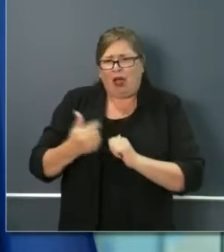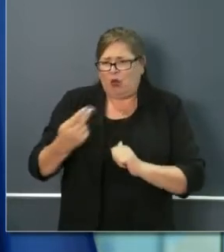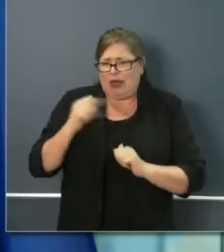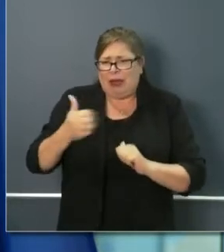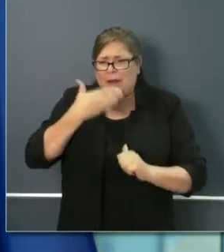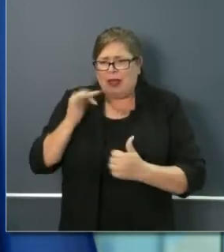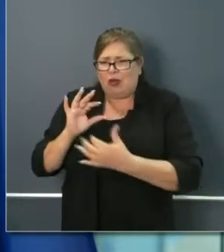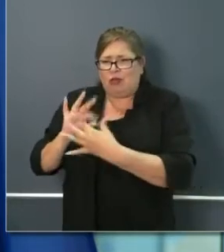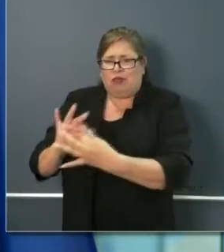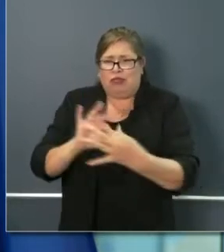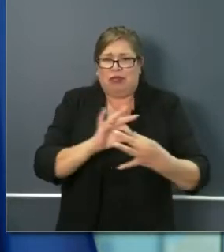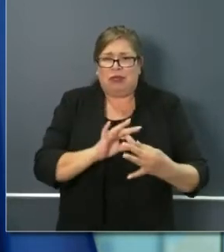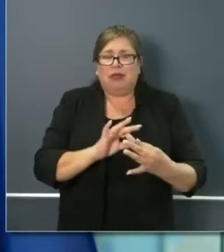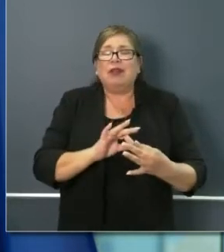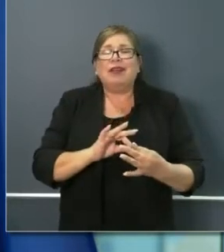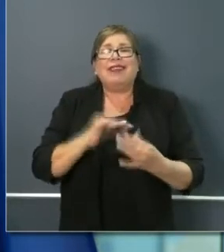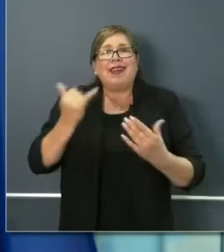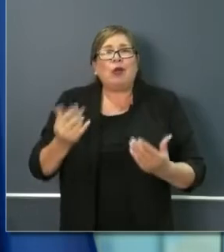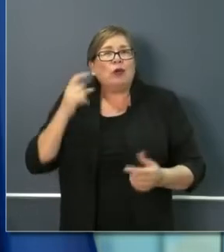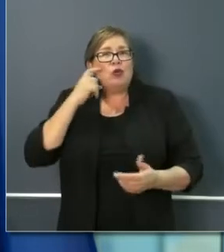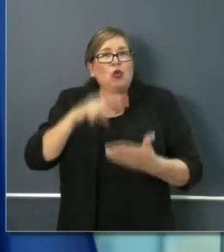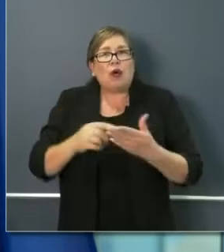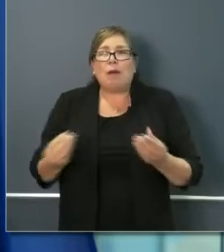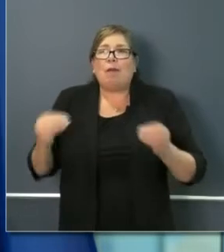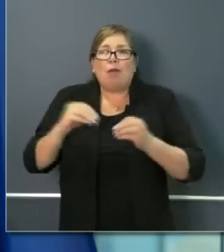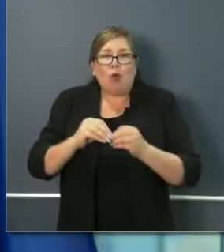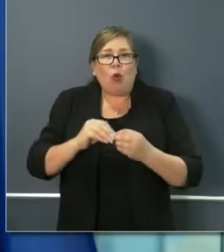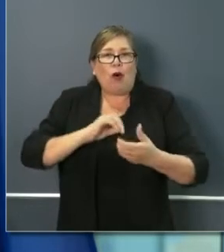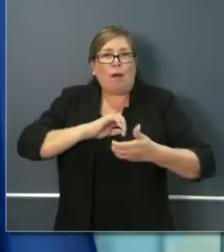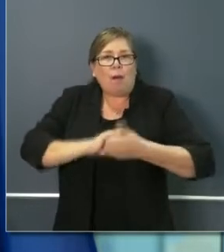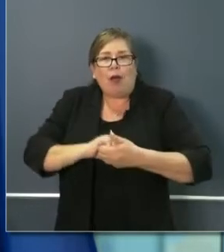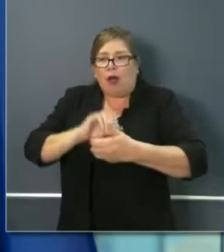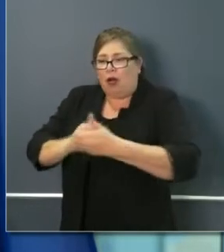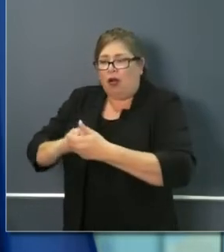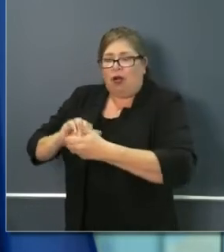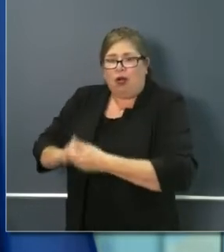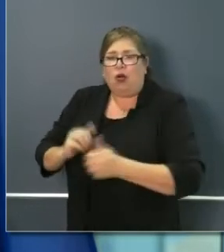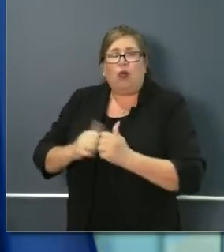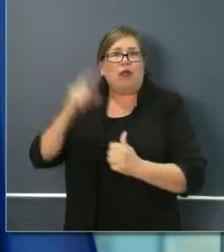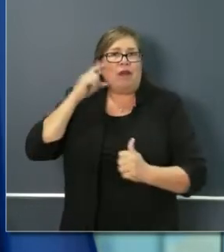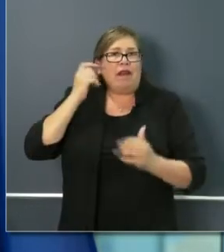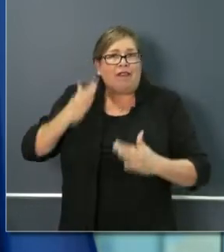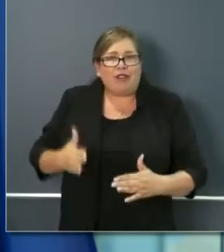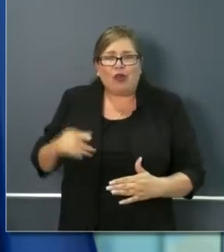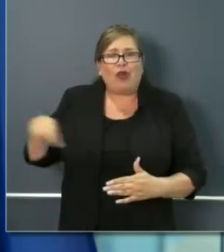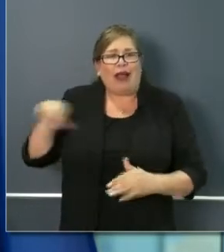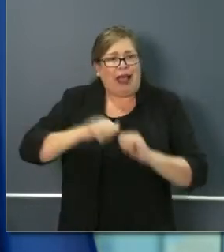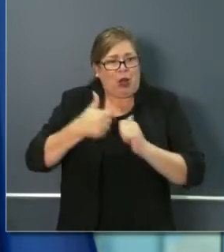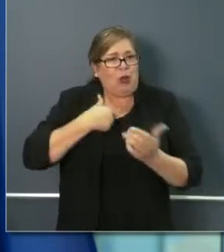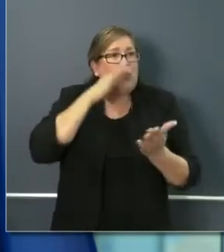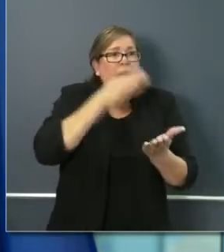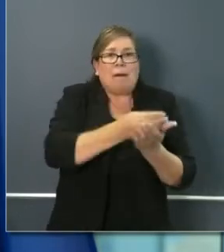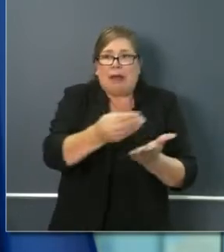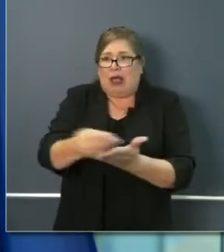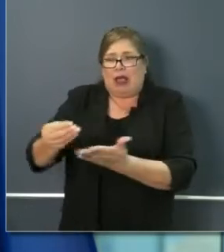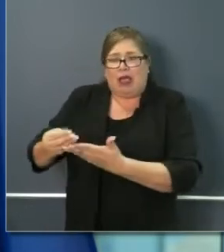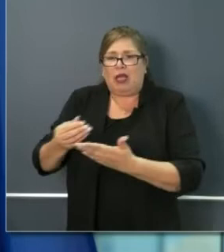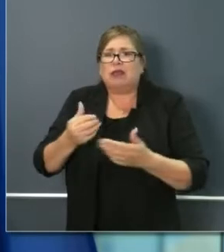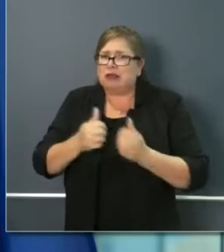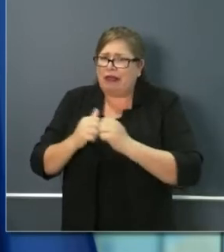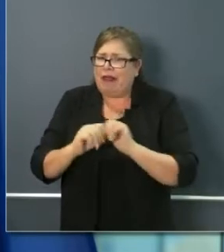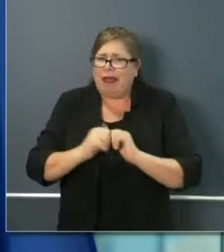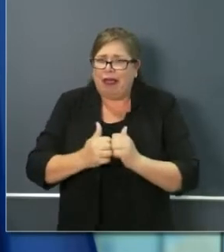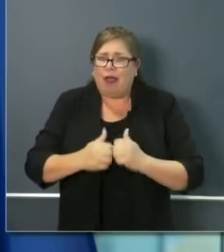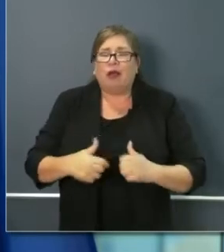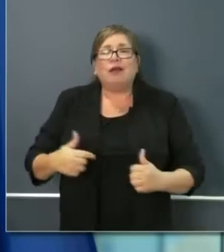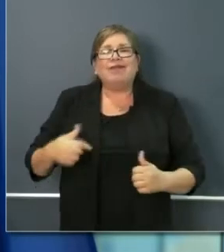the gubernatorial level, at the state level, to help centralize. Look, I made a point that we have purchase order out for 101 million